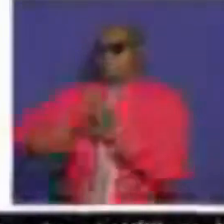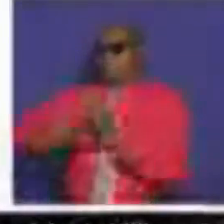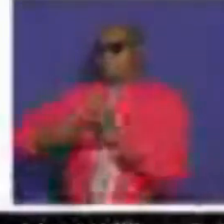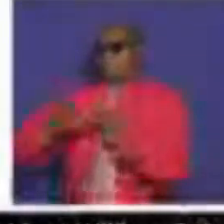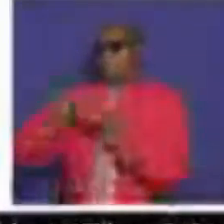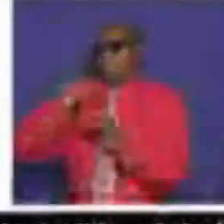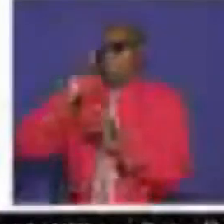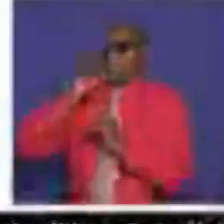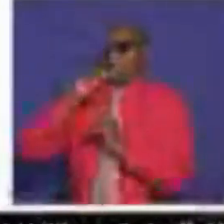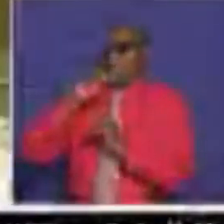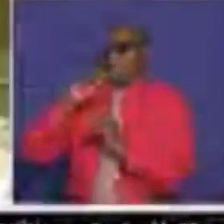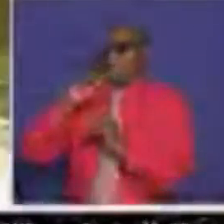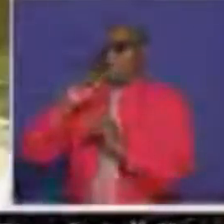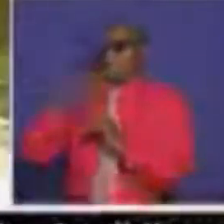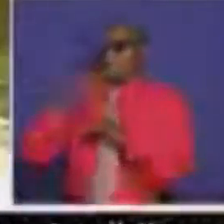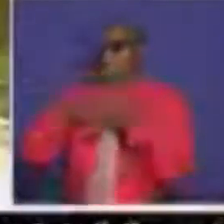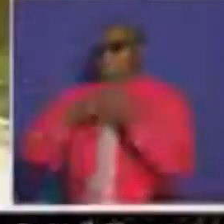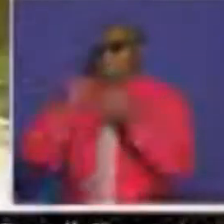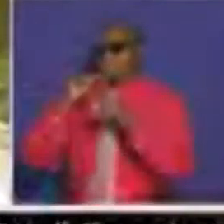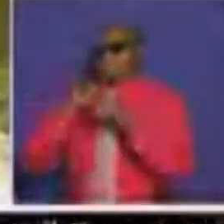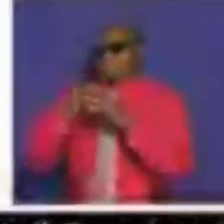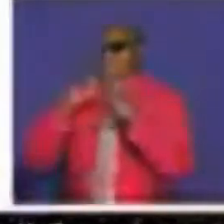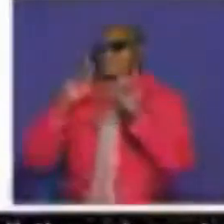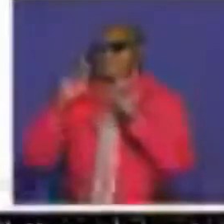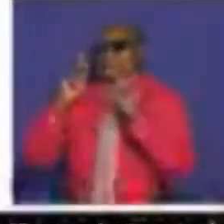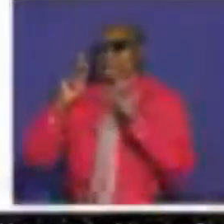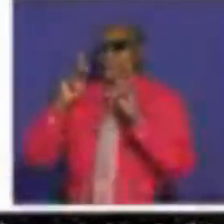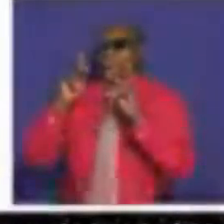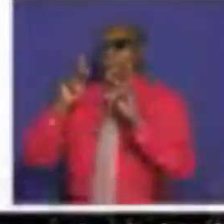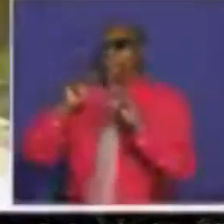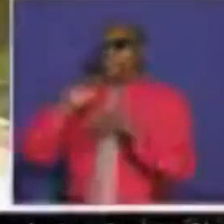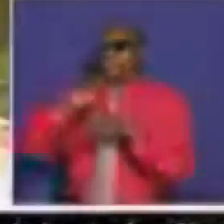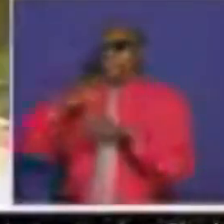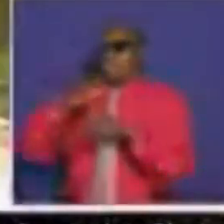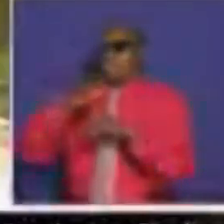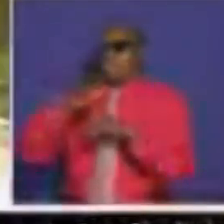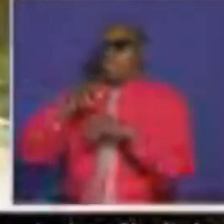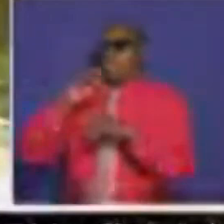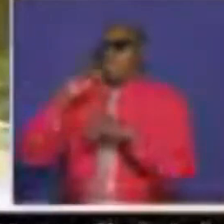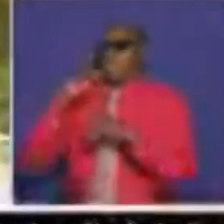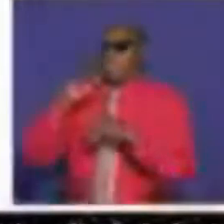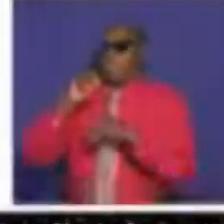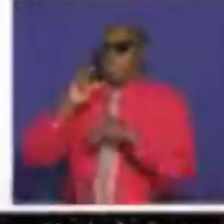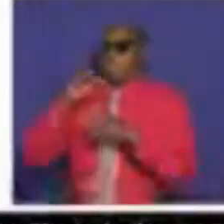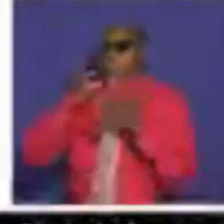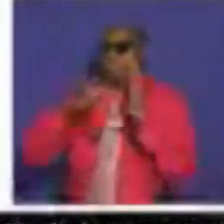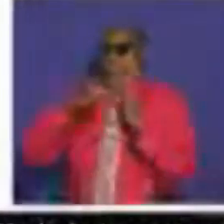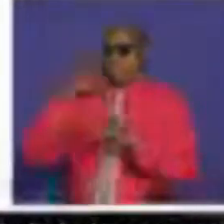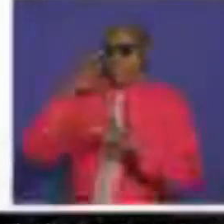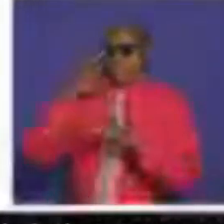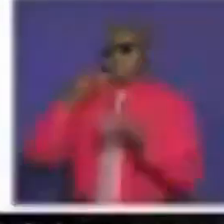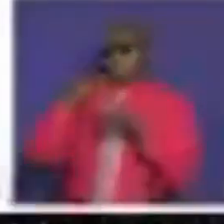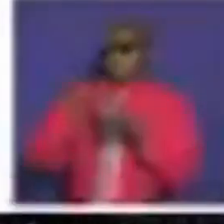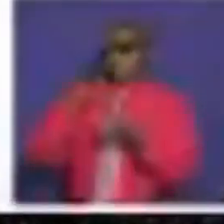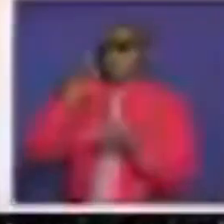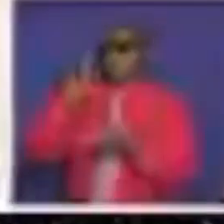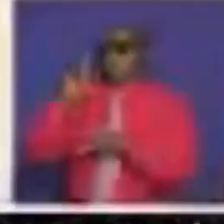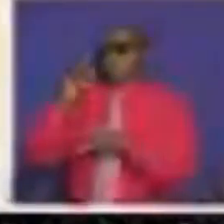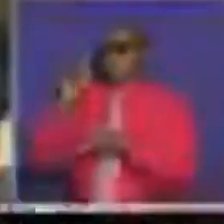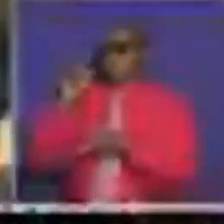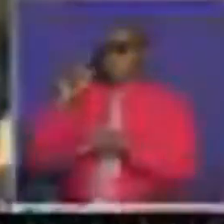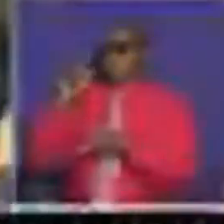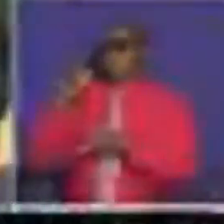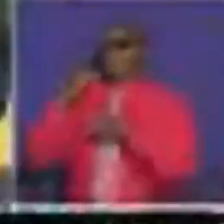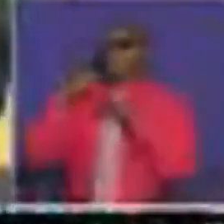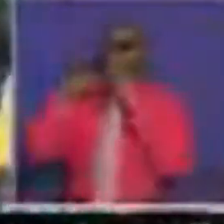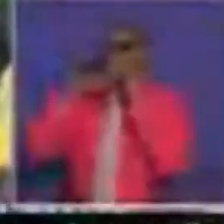is the Dala Sevens in Kisumu County, that was won by KCB RFC, and Driftwood Sevens, which was won by Cabras